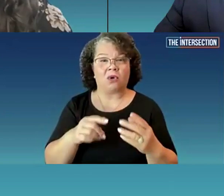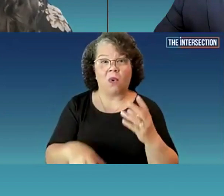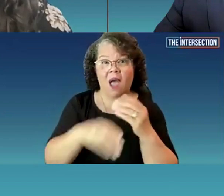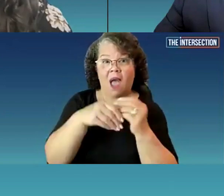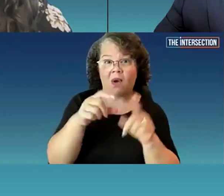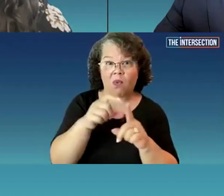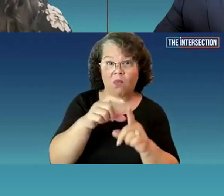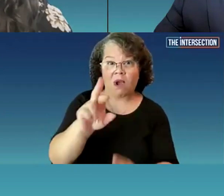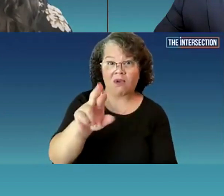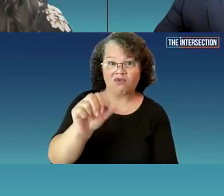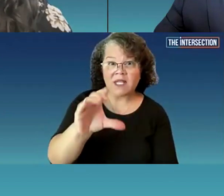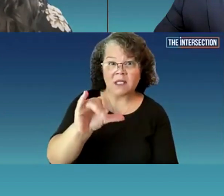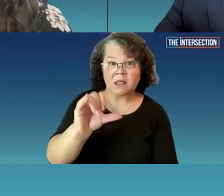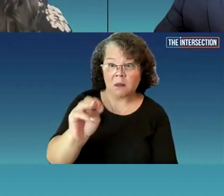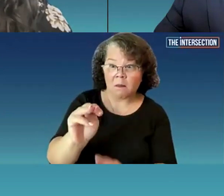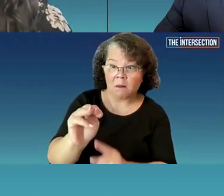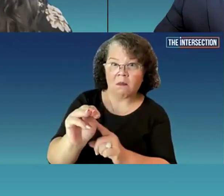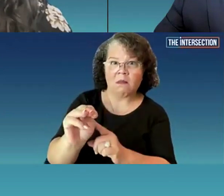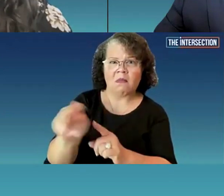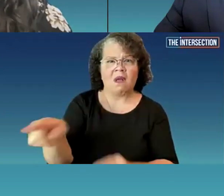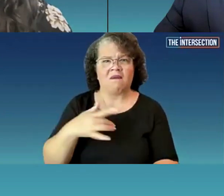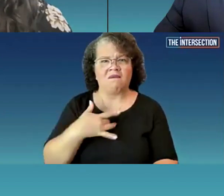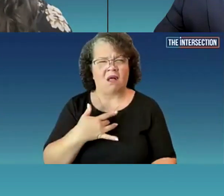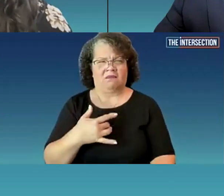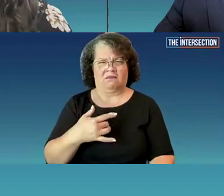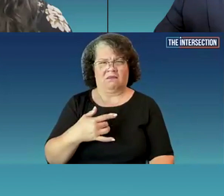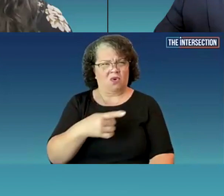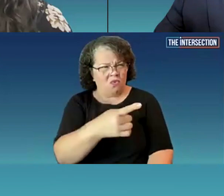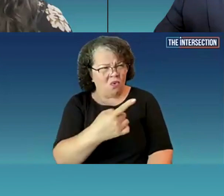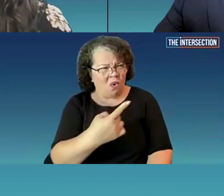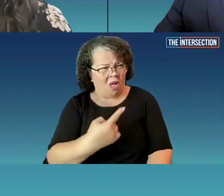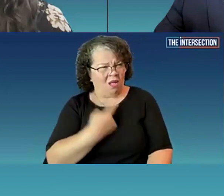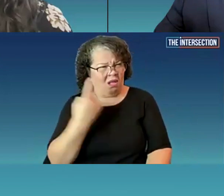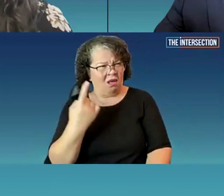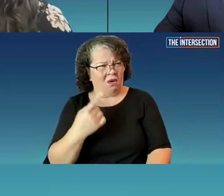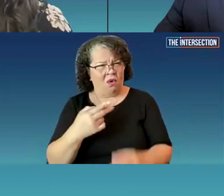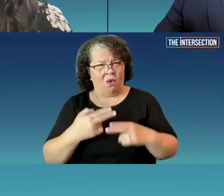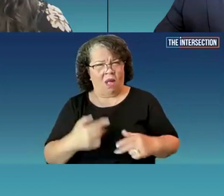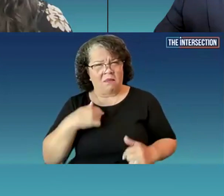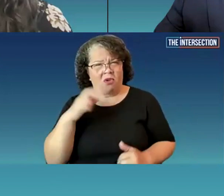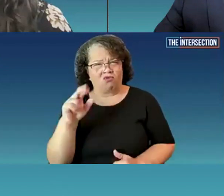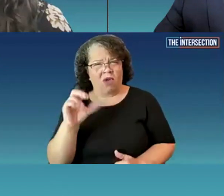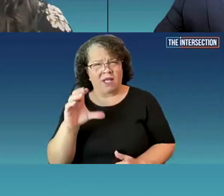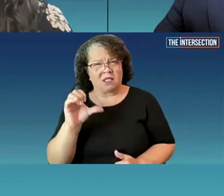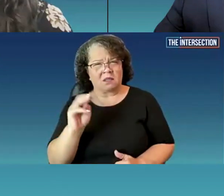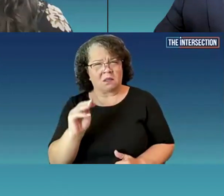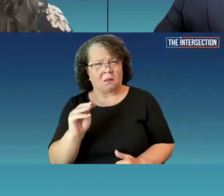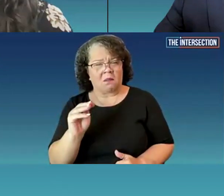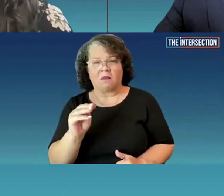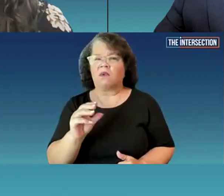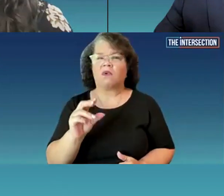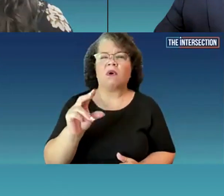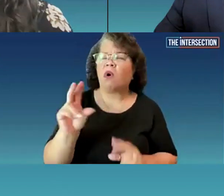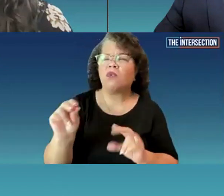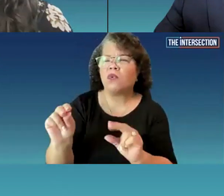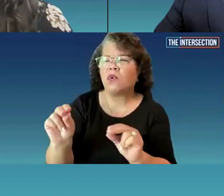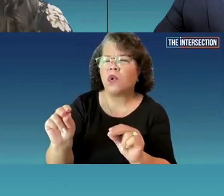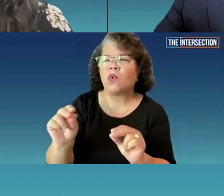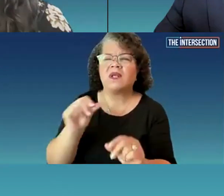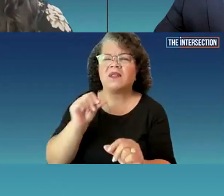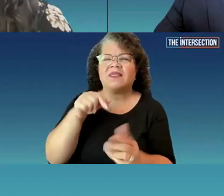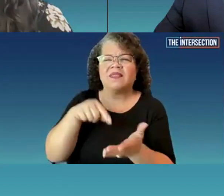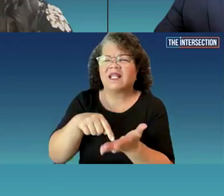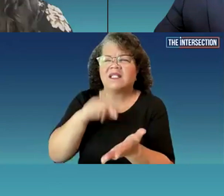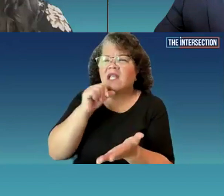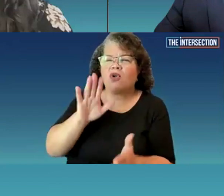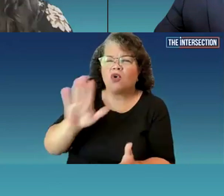you're calling me a racist? No, no, no, no, no. And so we had to take the approach of, this isn't your